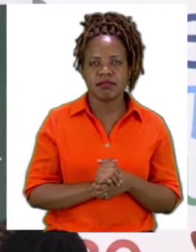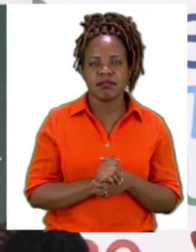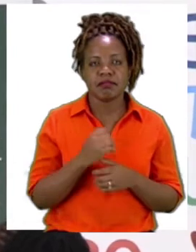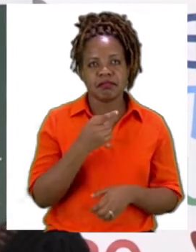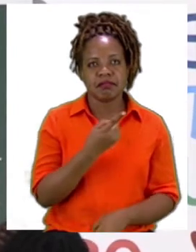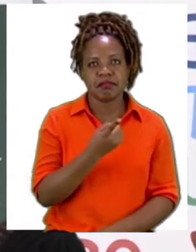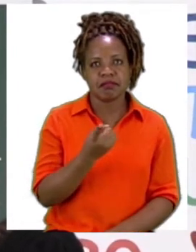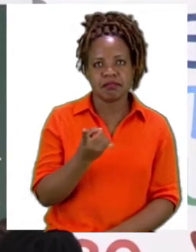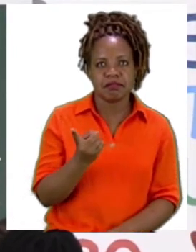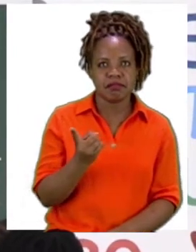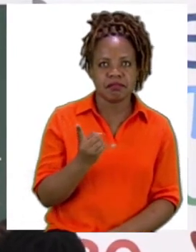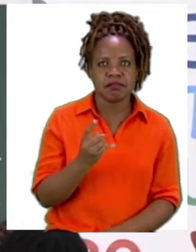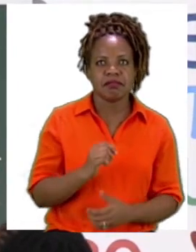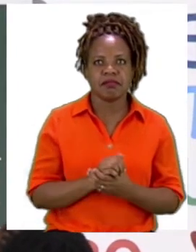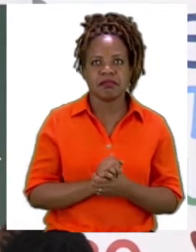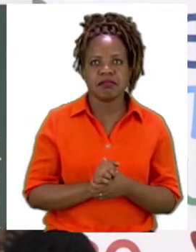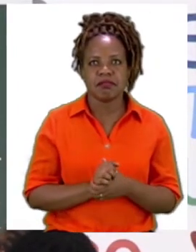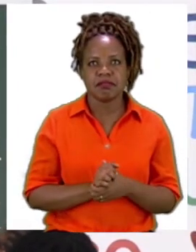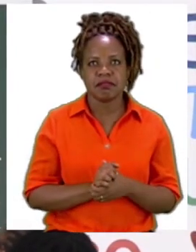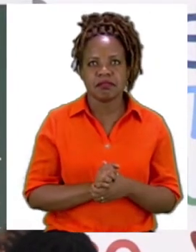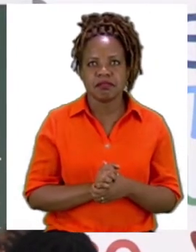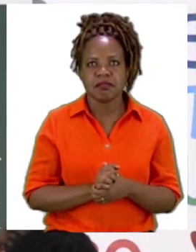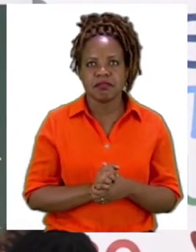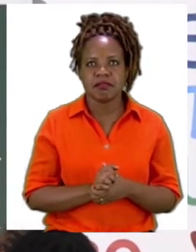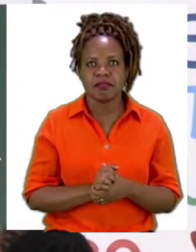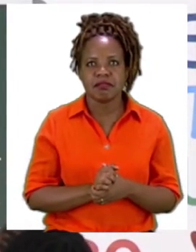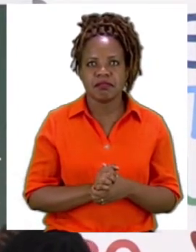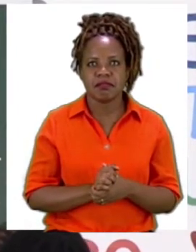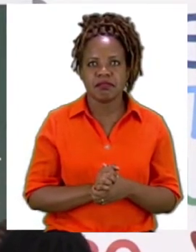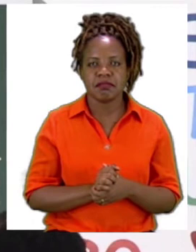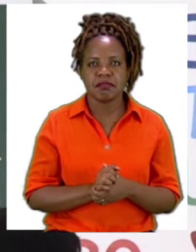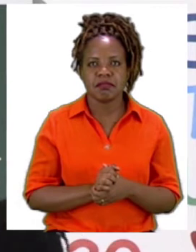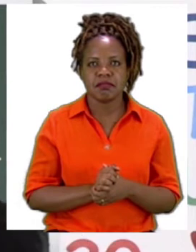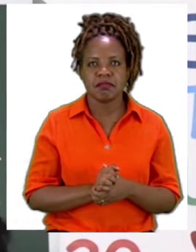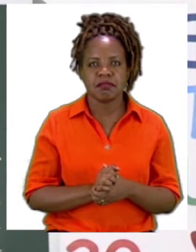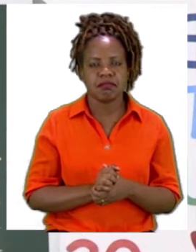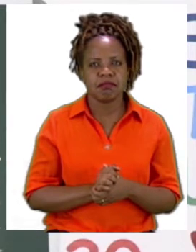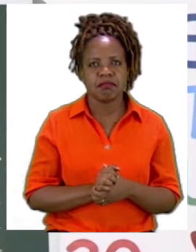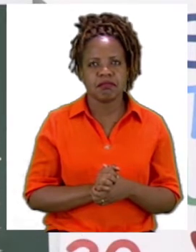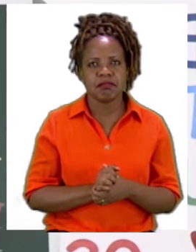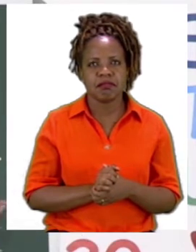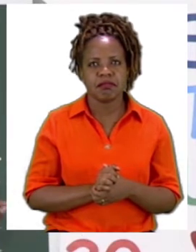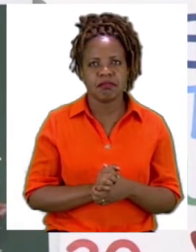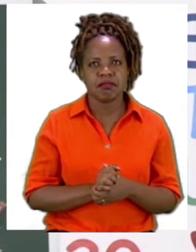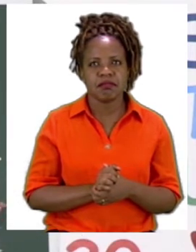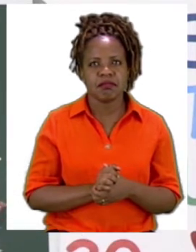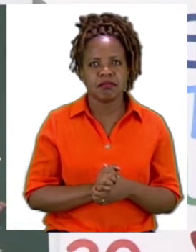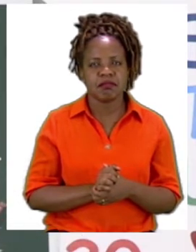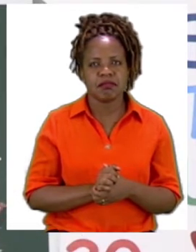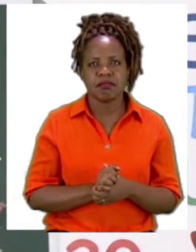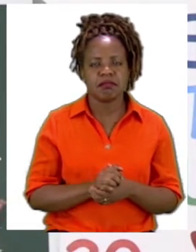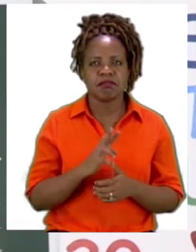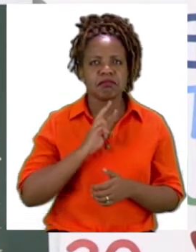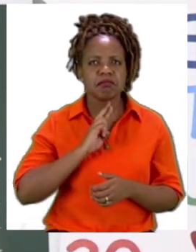and then we are going to check, do we have enough space for the word